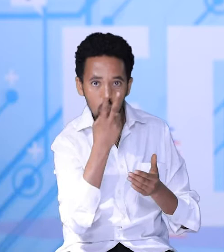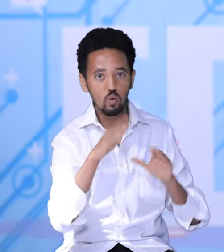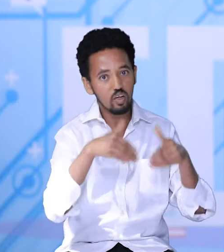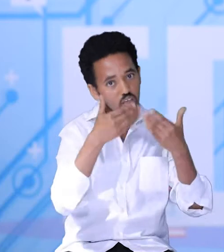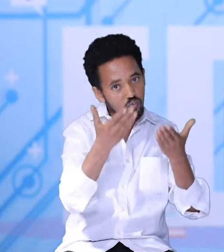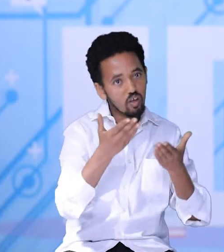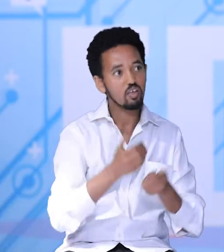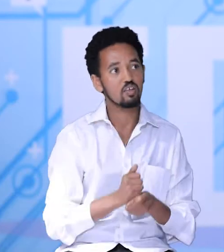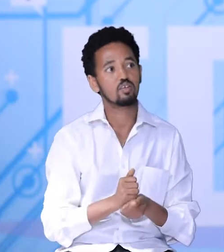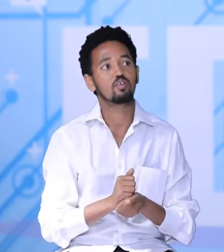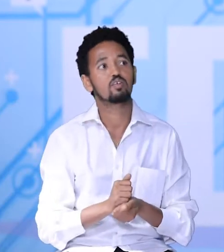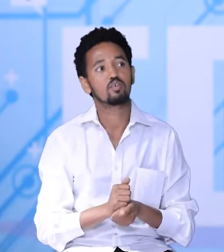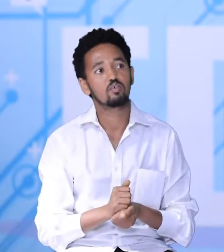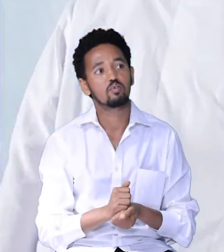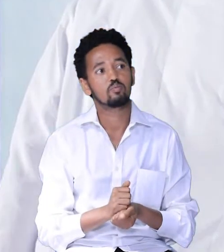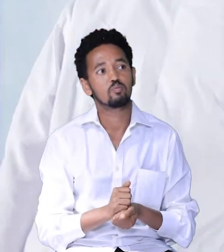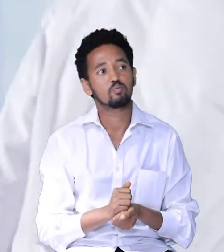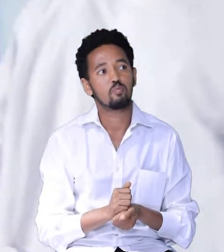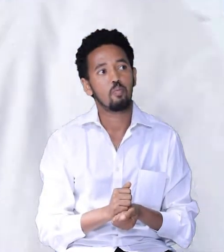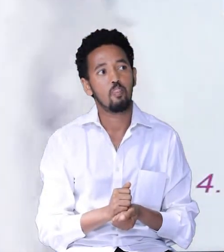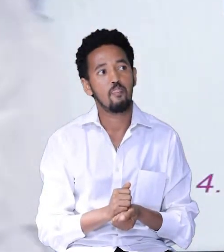us growth rate.